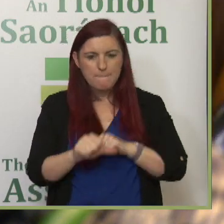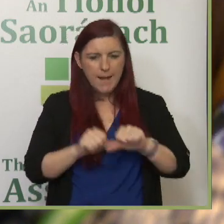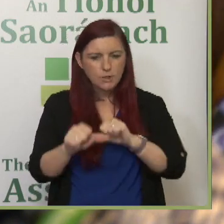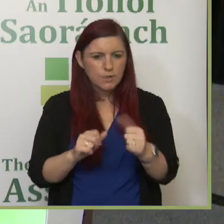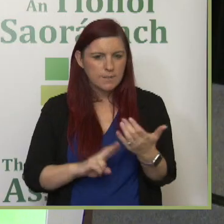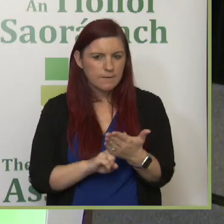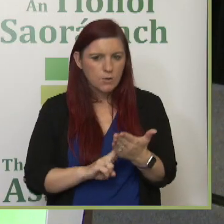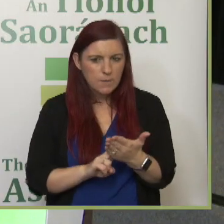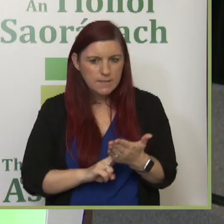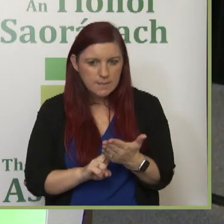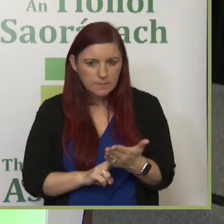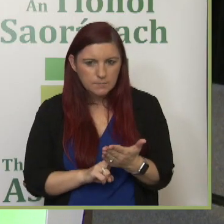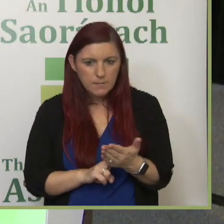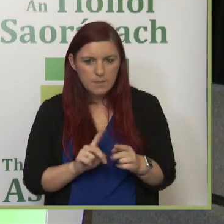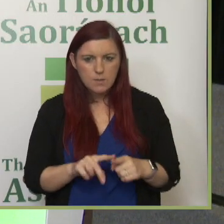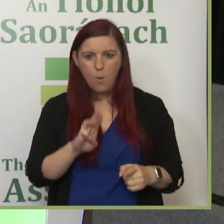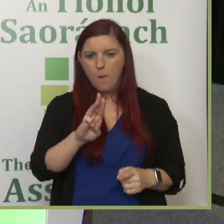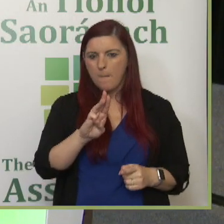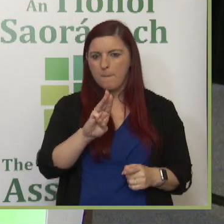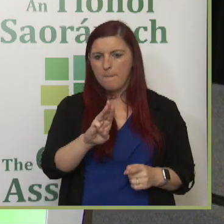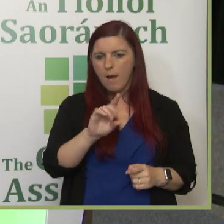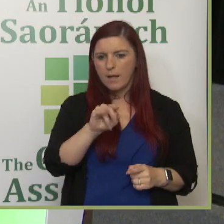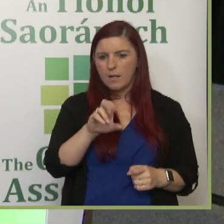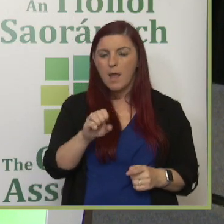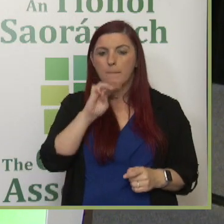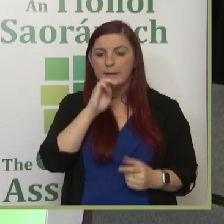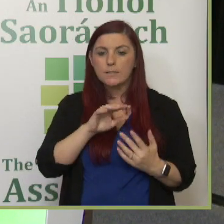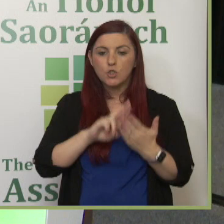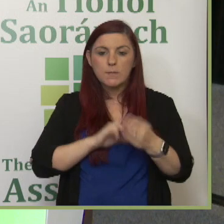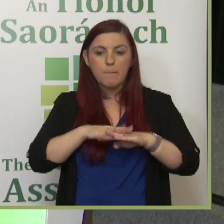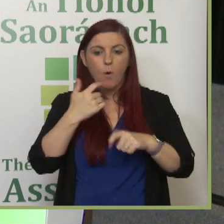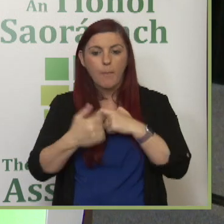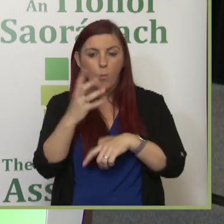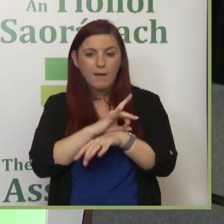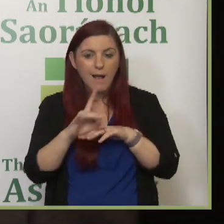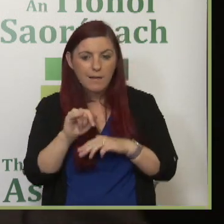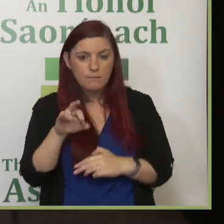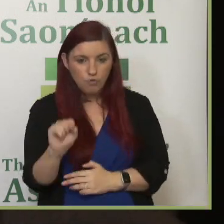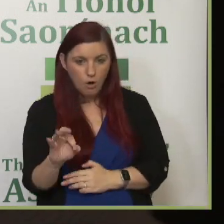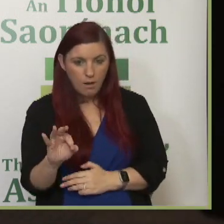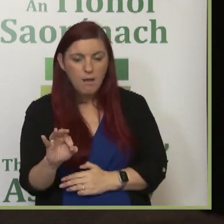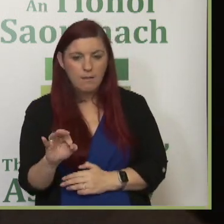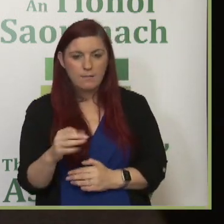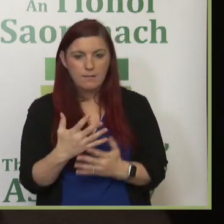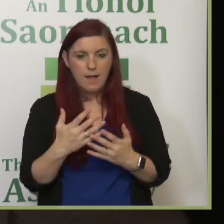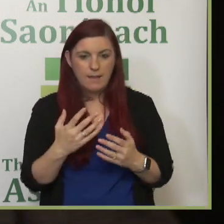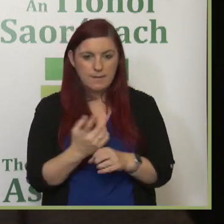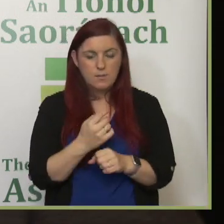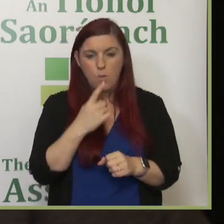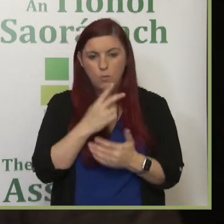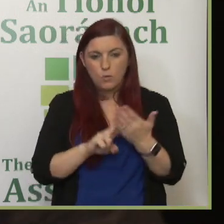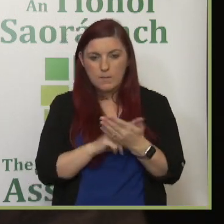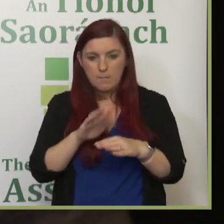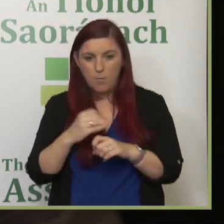So polydrug use, that's using more than one substance together, has always been really important in terms of drug use. Most drug users often use multiple substances, including